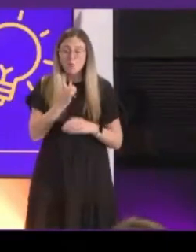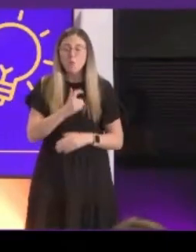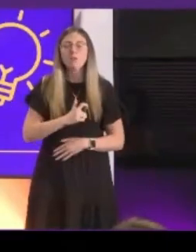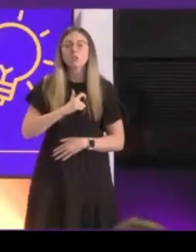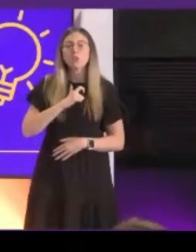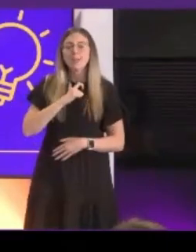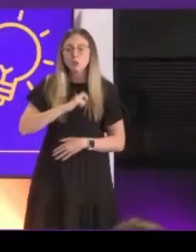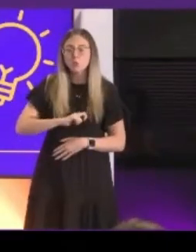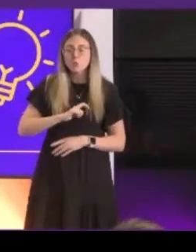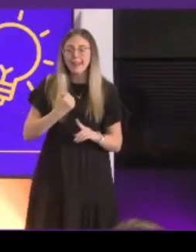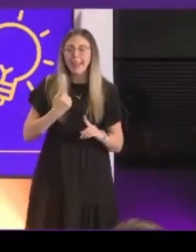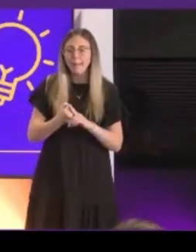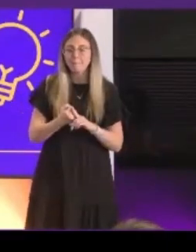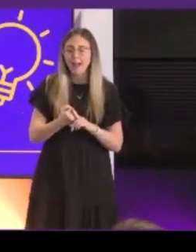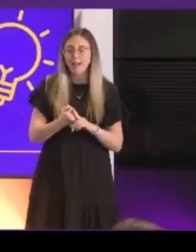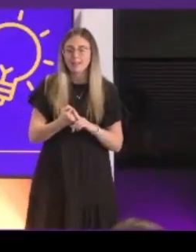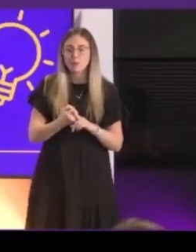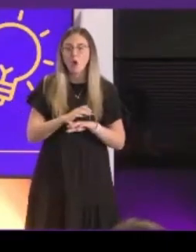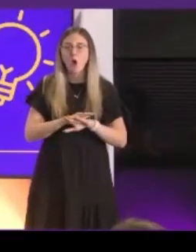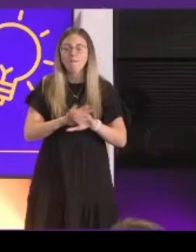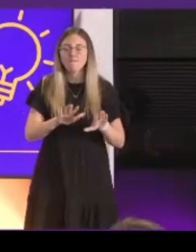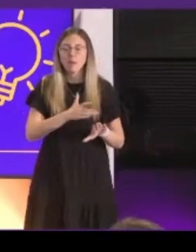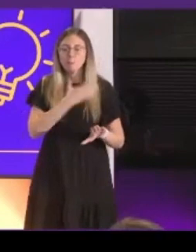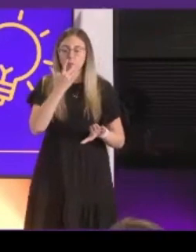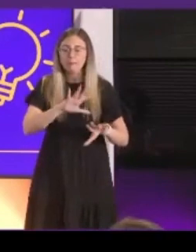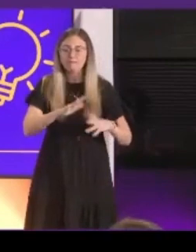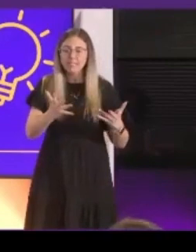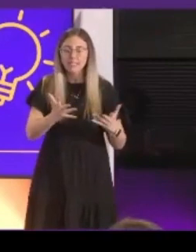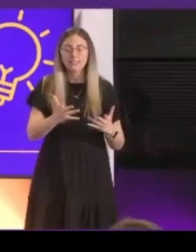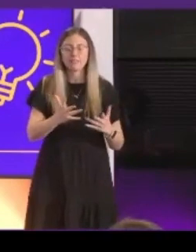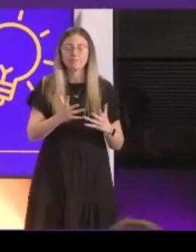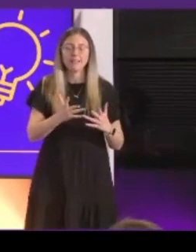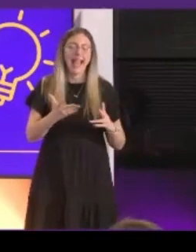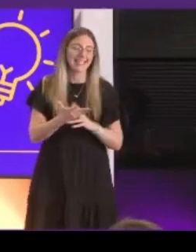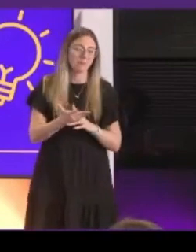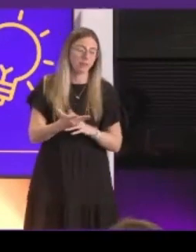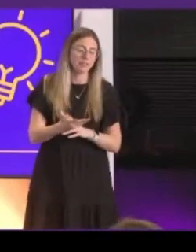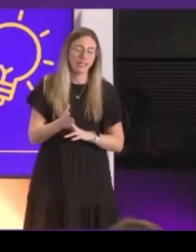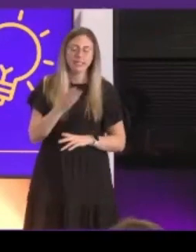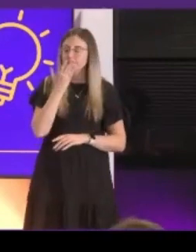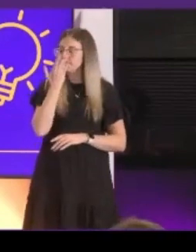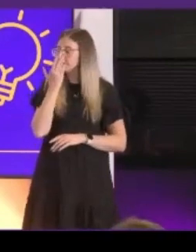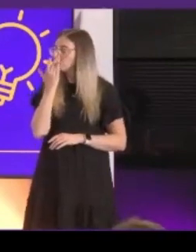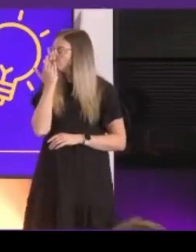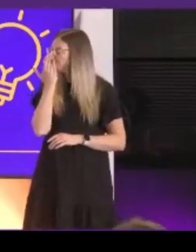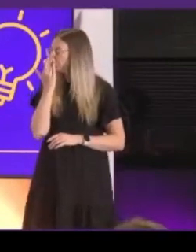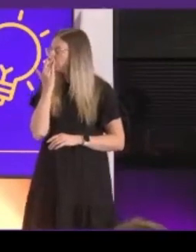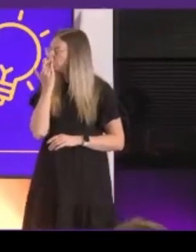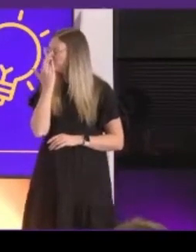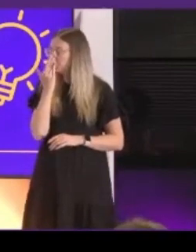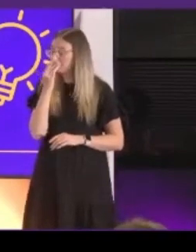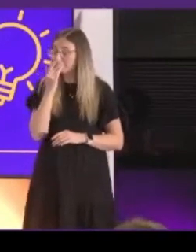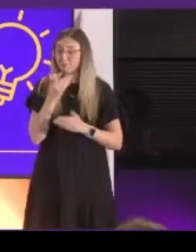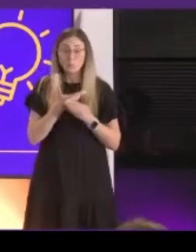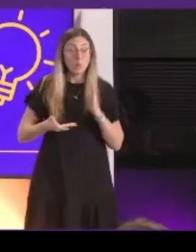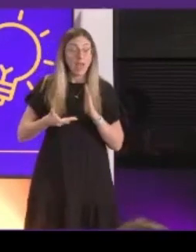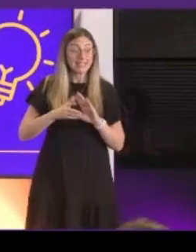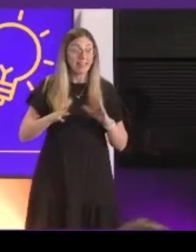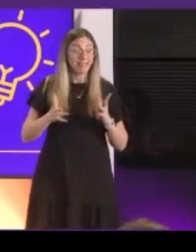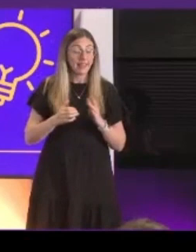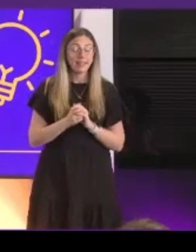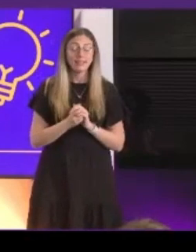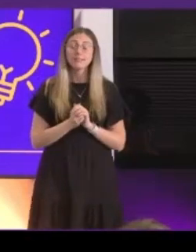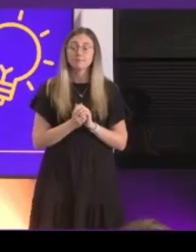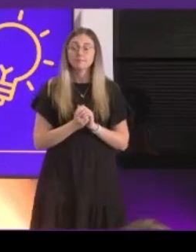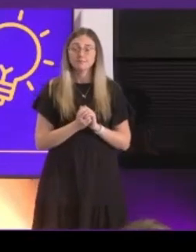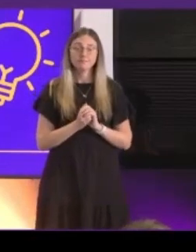human impact of inaccessibility? I'm sure Kate and a couple my of panelists extra. would like to add to that. I mean,